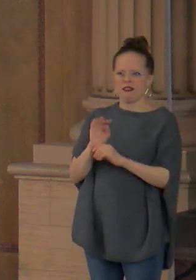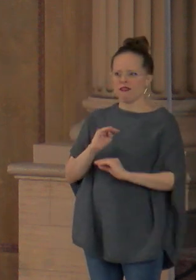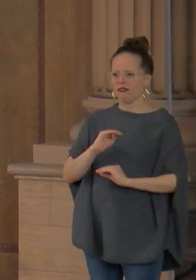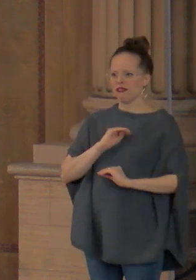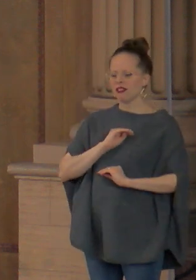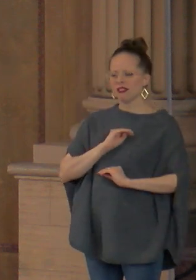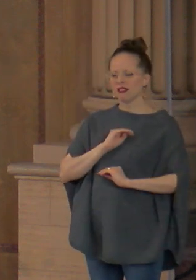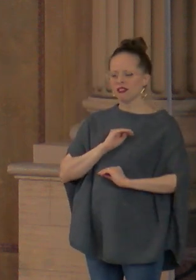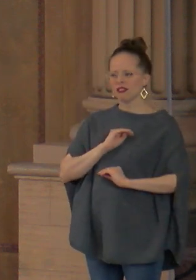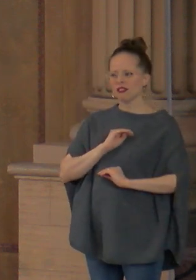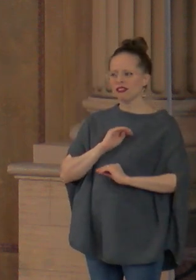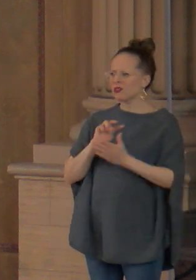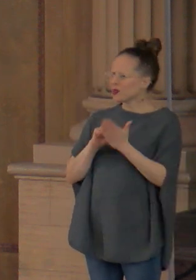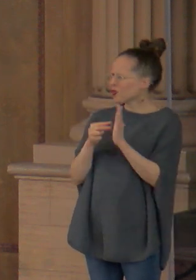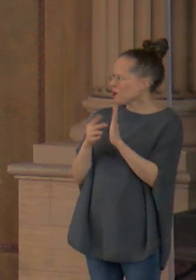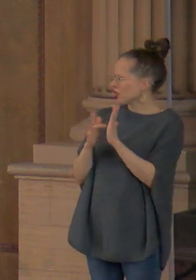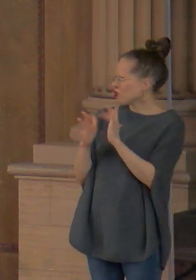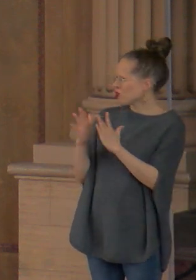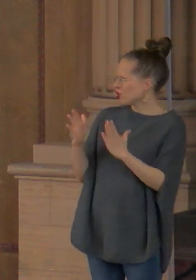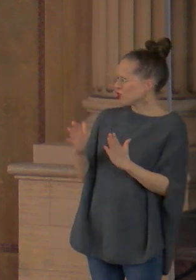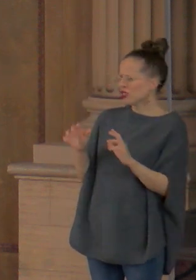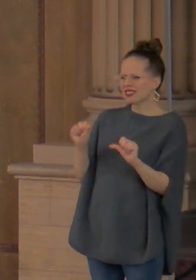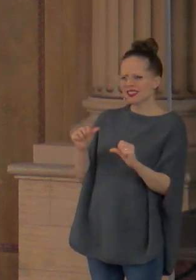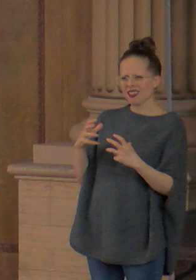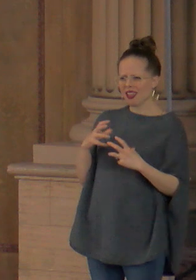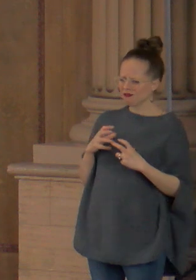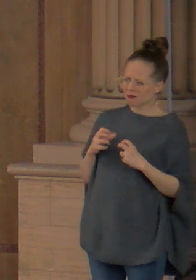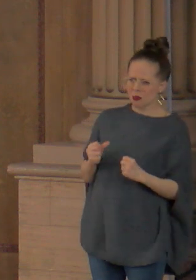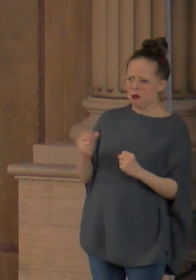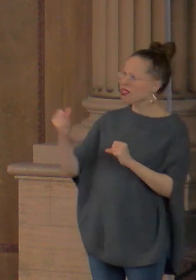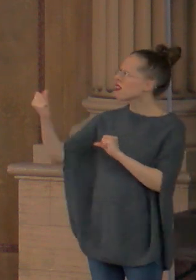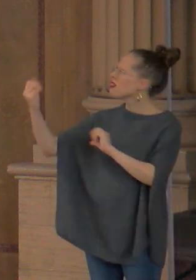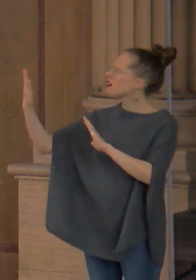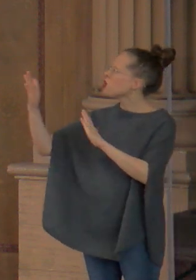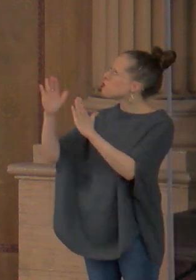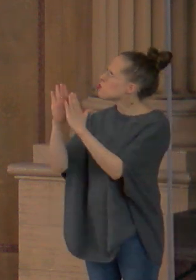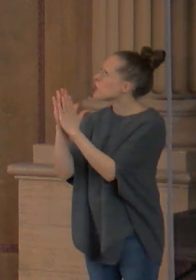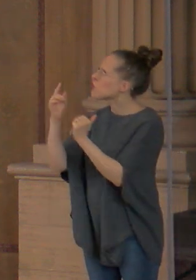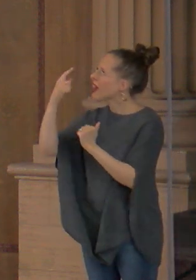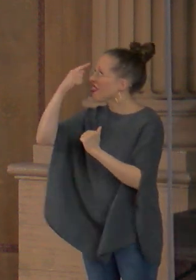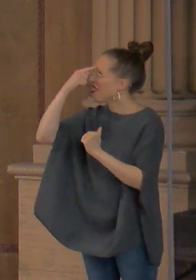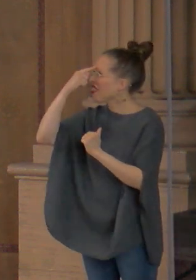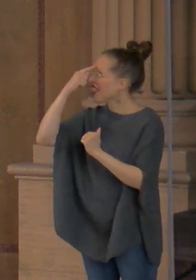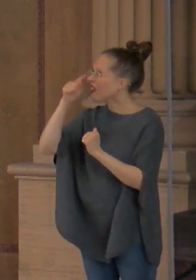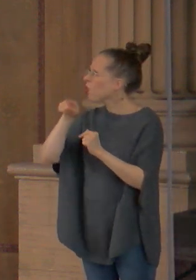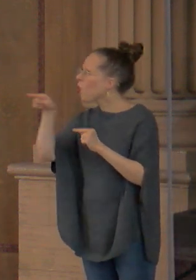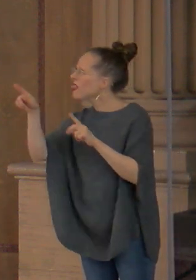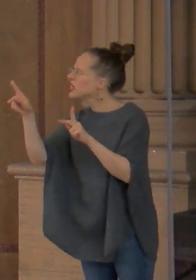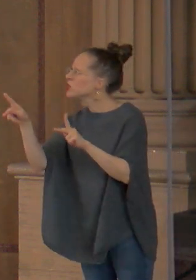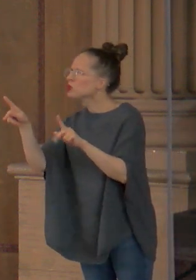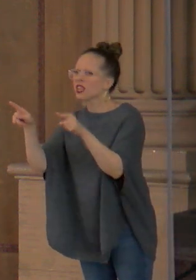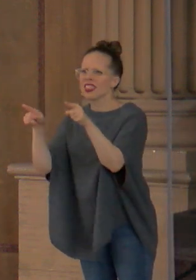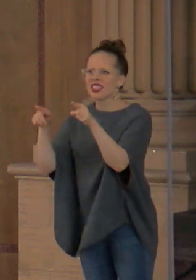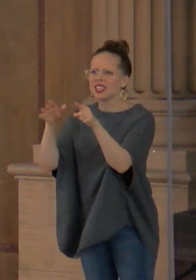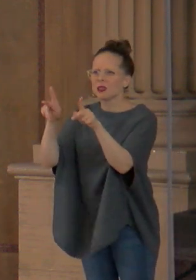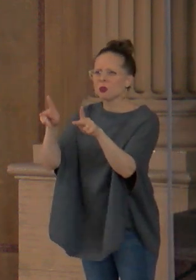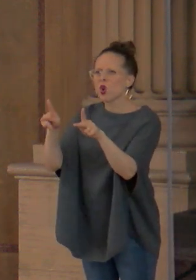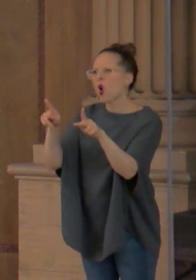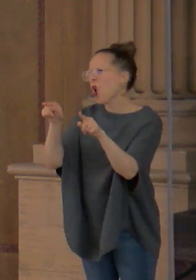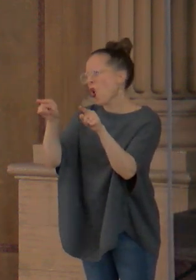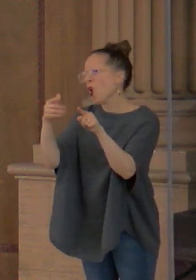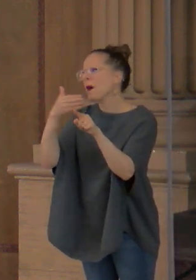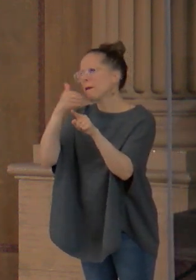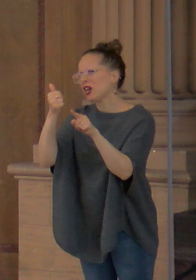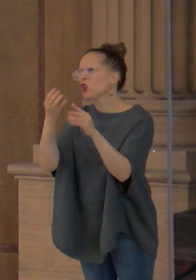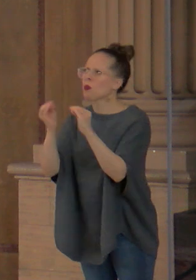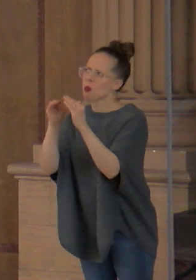And so that means that Christians we can boldly approach our father in prayer and not think well these people must have better access to him because they've done more they've atoned more they've